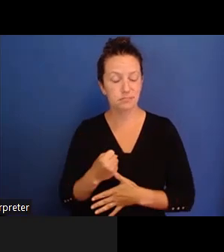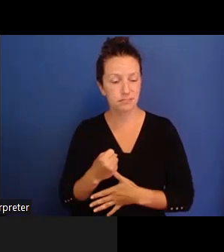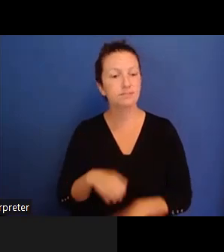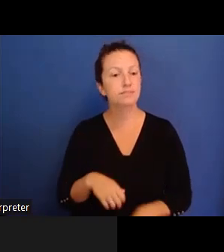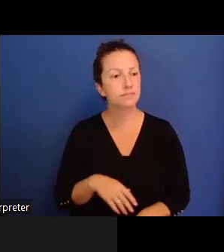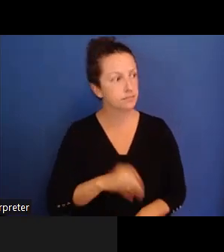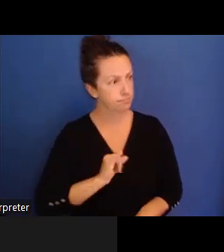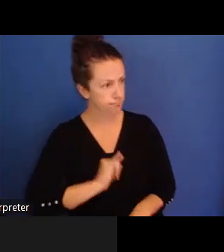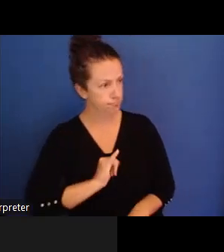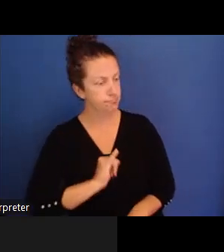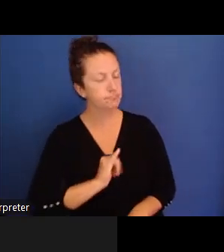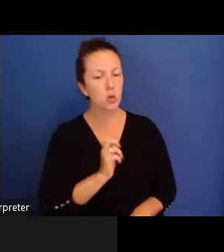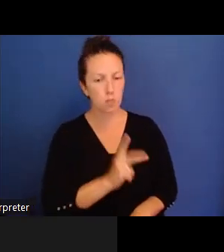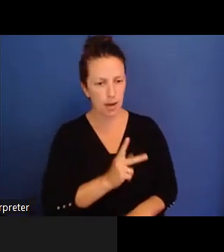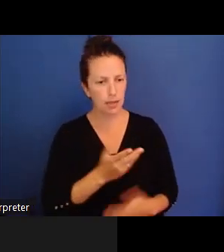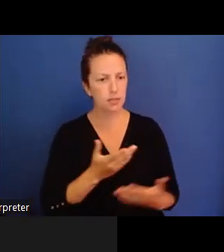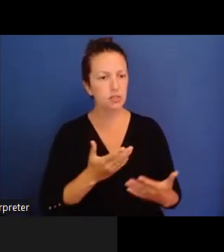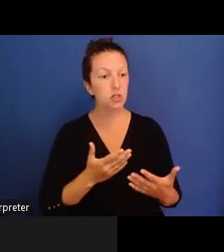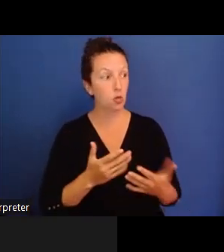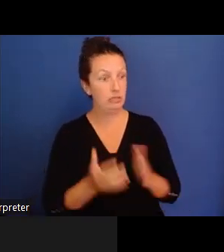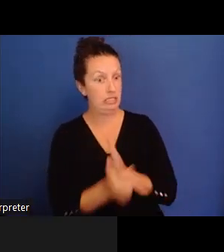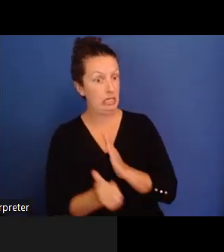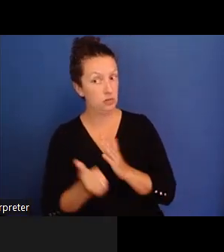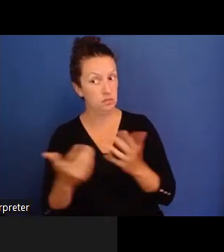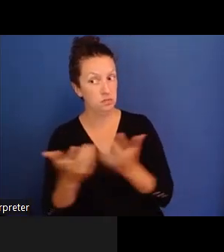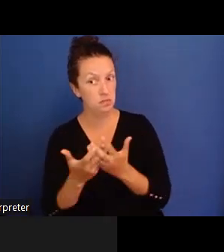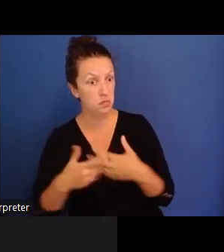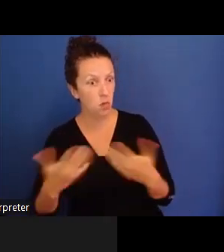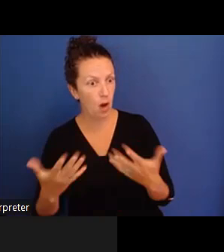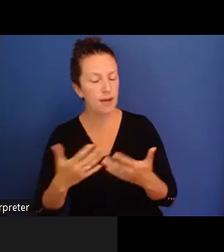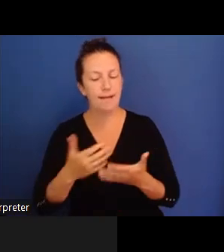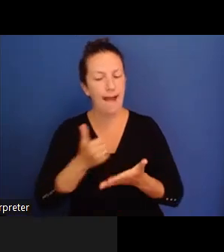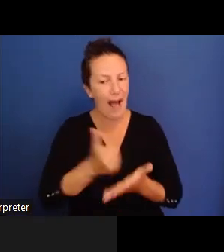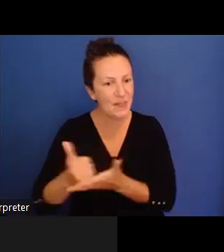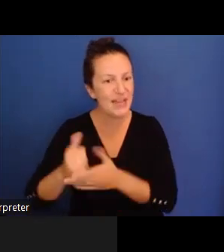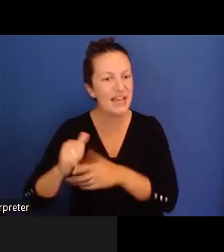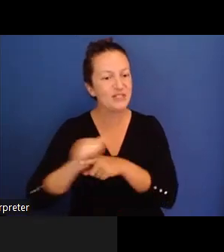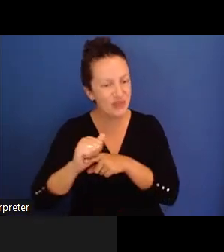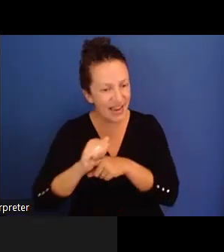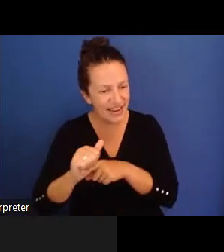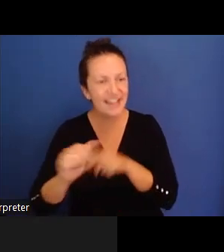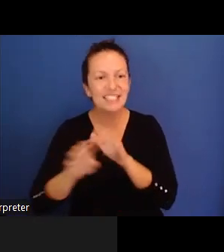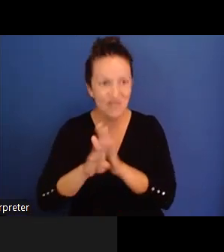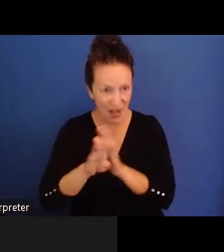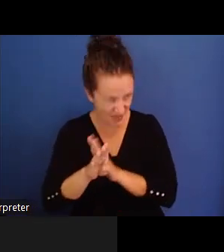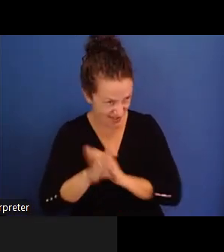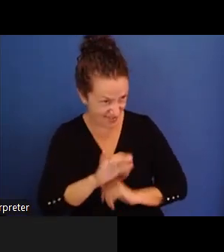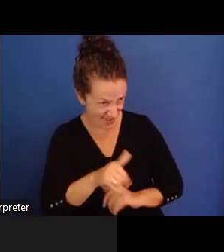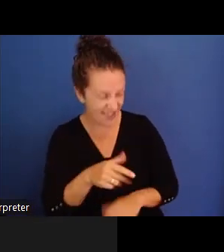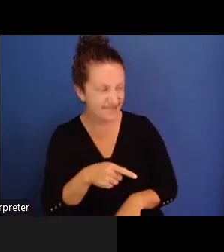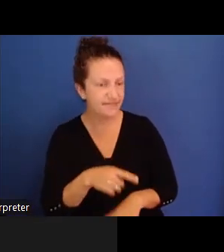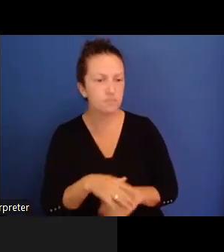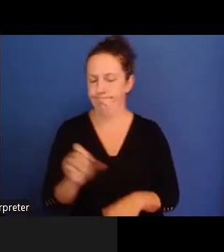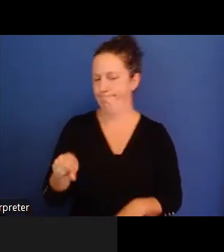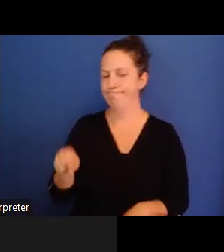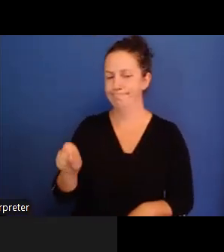right. So those skills are curing, helping, informing, training, and developing. yeah, yeah.